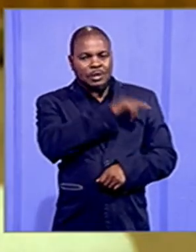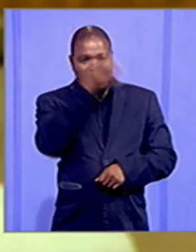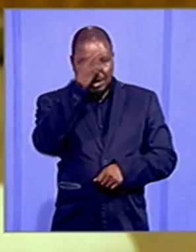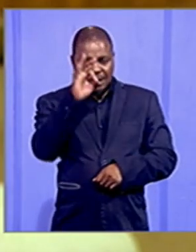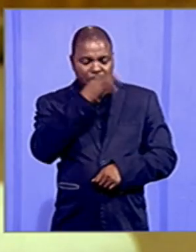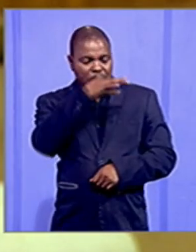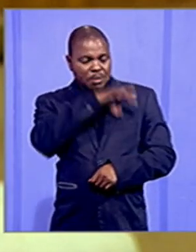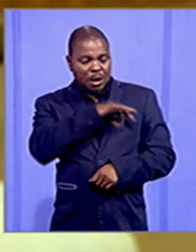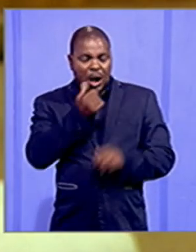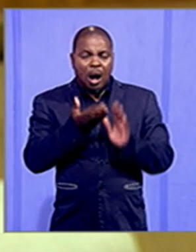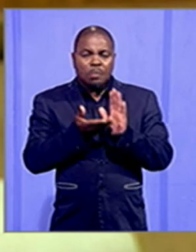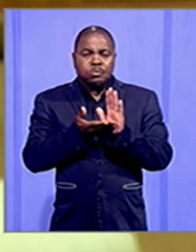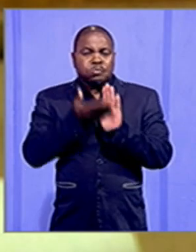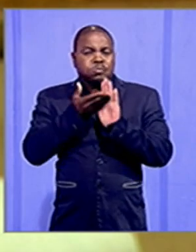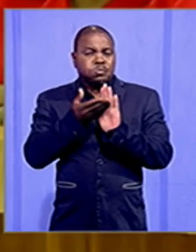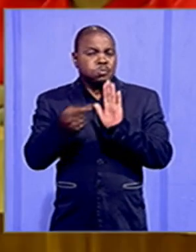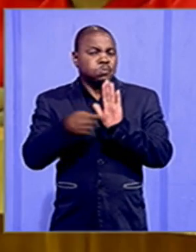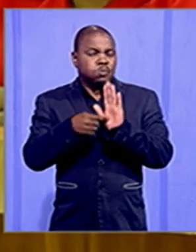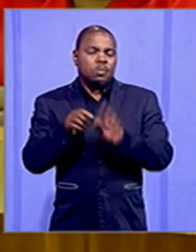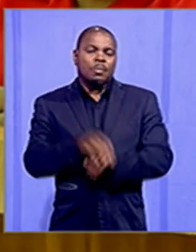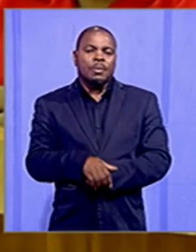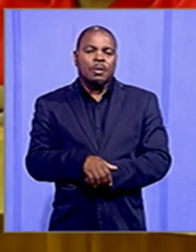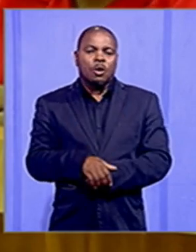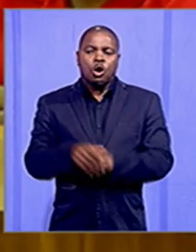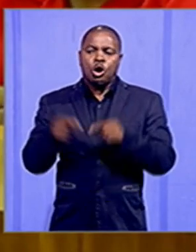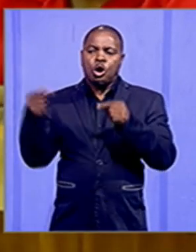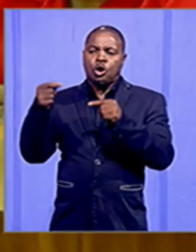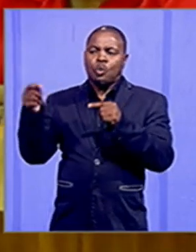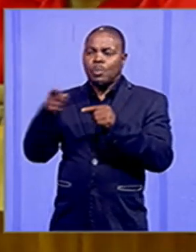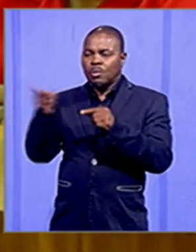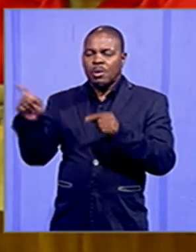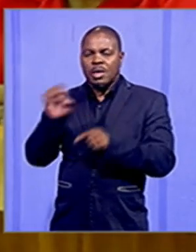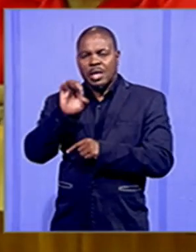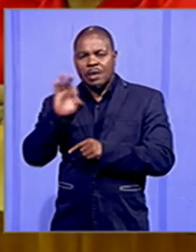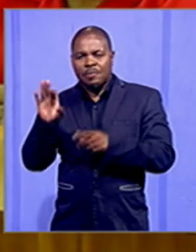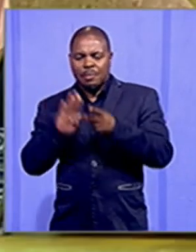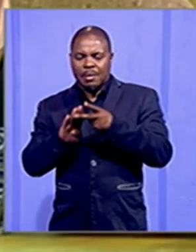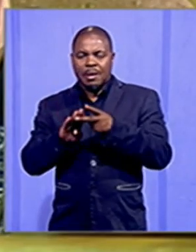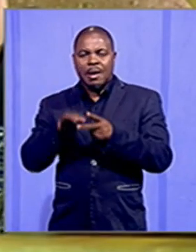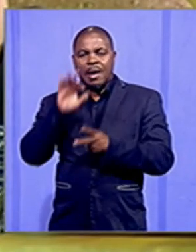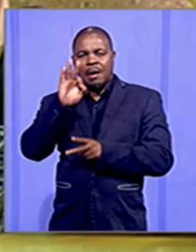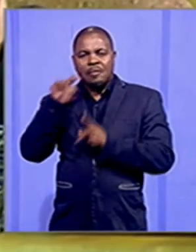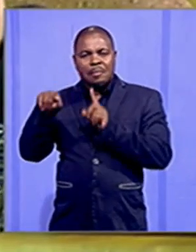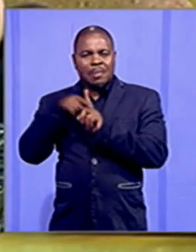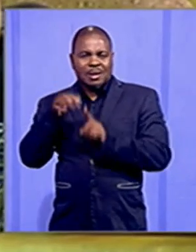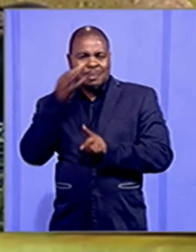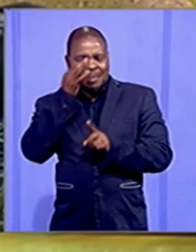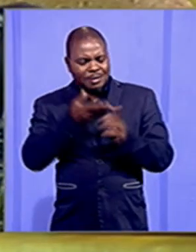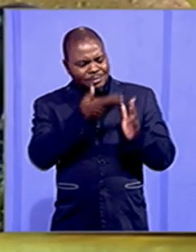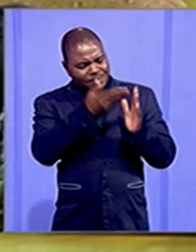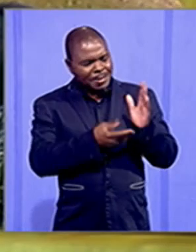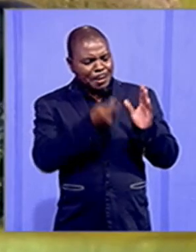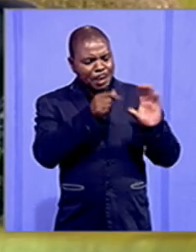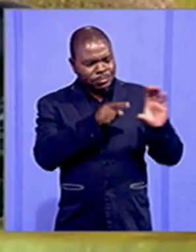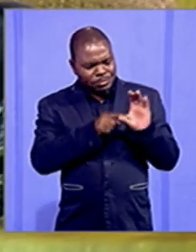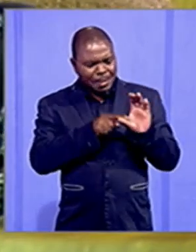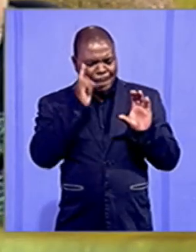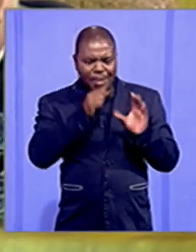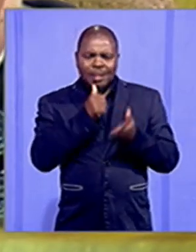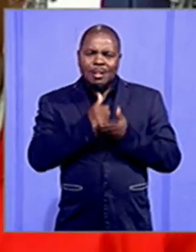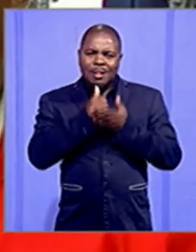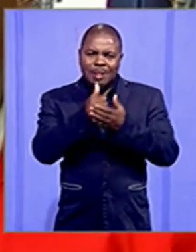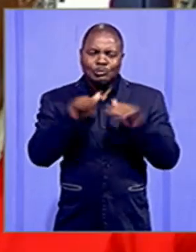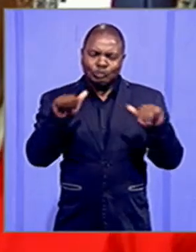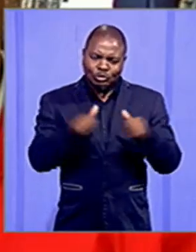mo letlheng la ga jaana la matlotlo. Kokoanotheomolao EFF le FF Plus ba re madi a tshwanetse go dirisiwa go rarabolola